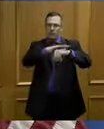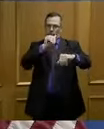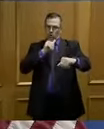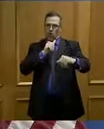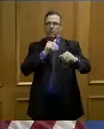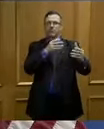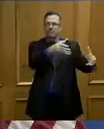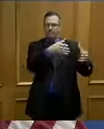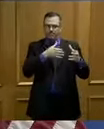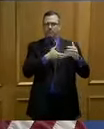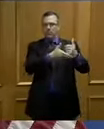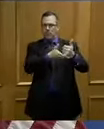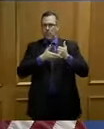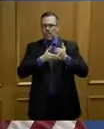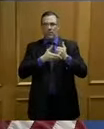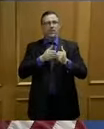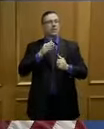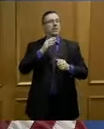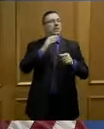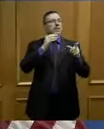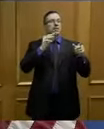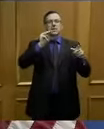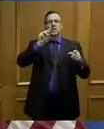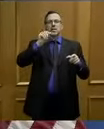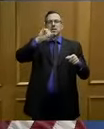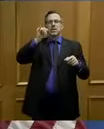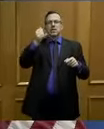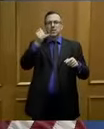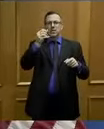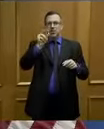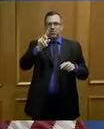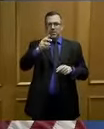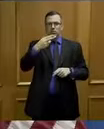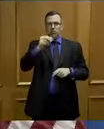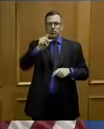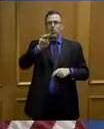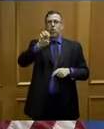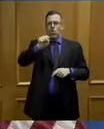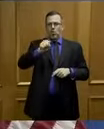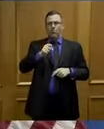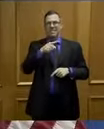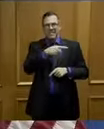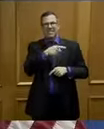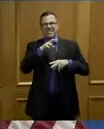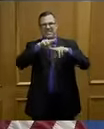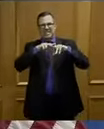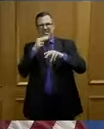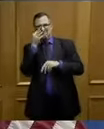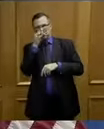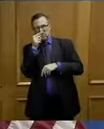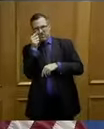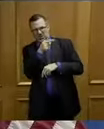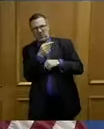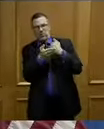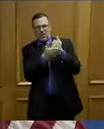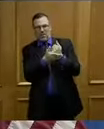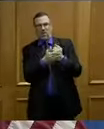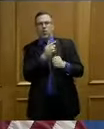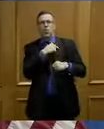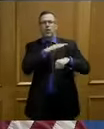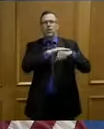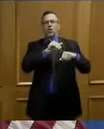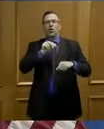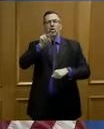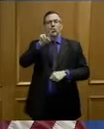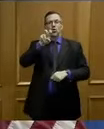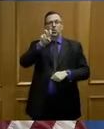General Holmes is here to answer questions about that if there are any later, but we are utilizing 250 National